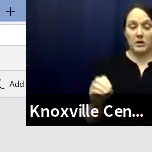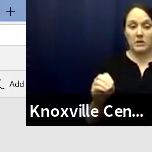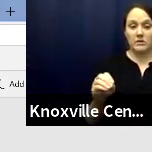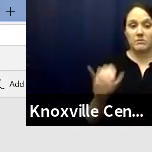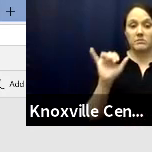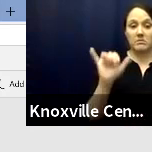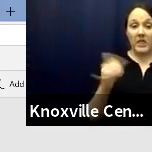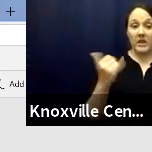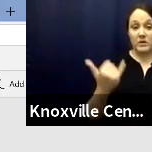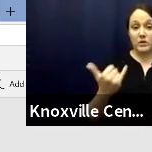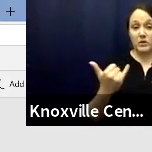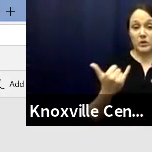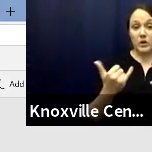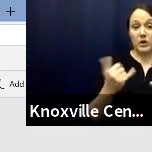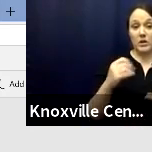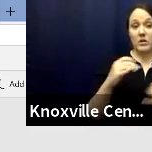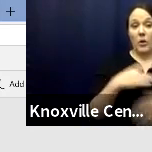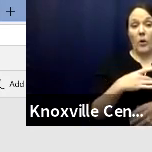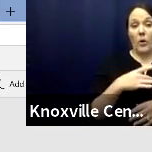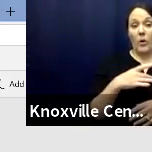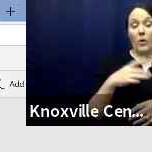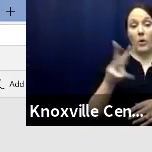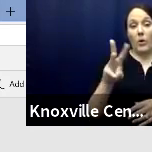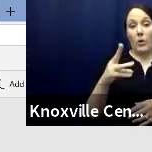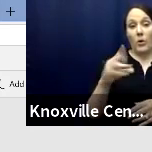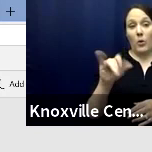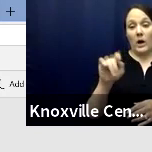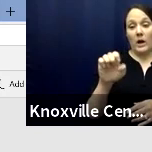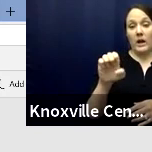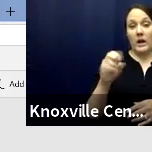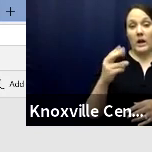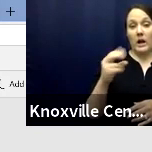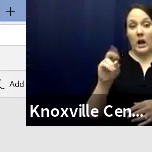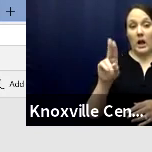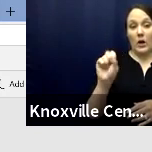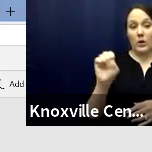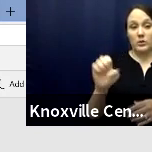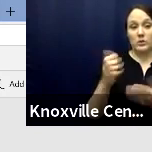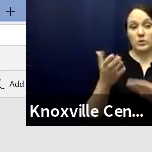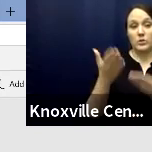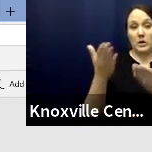current White House task force recommendation.